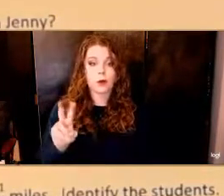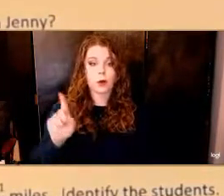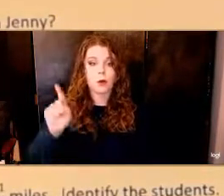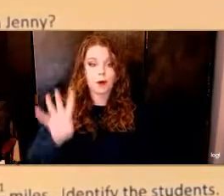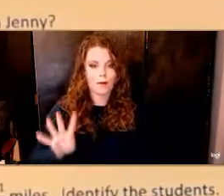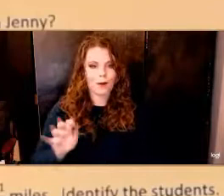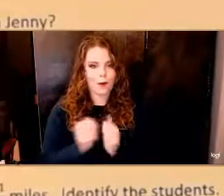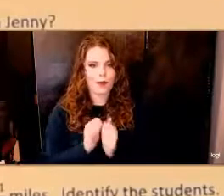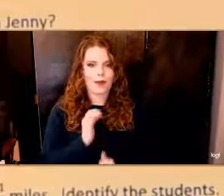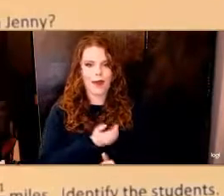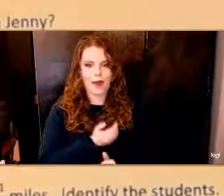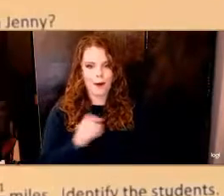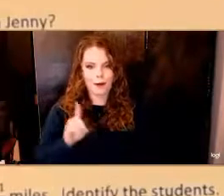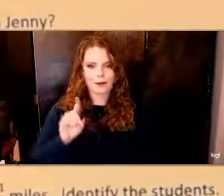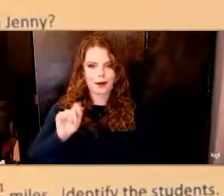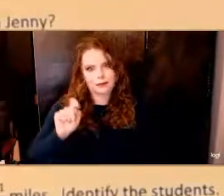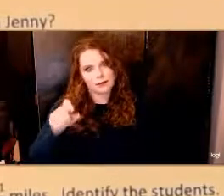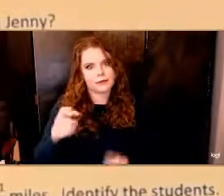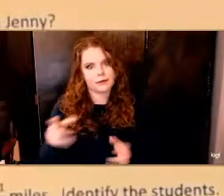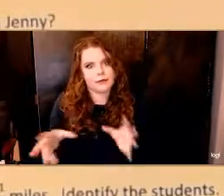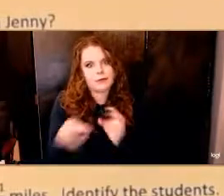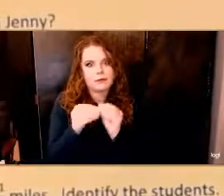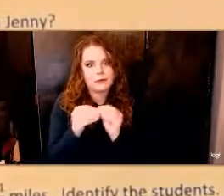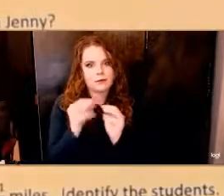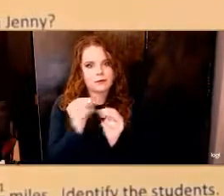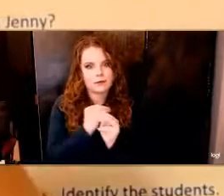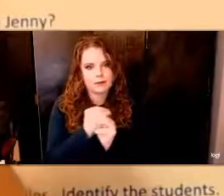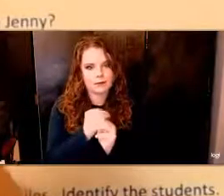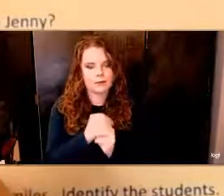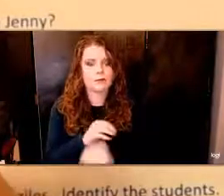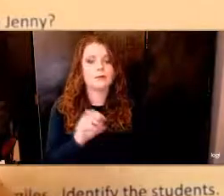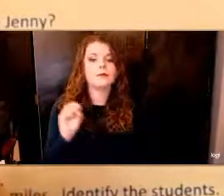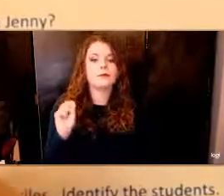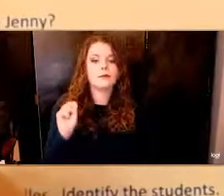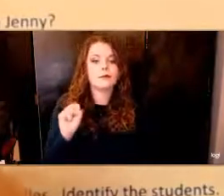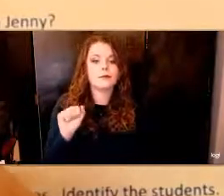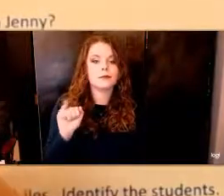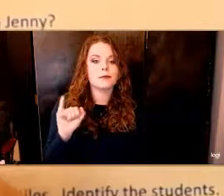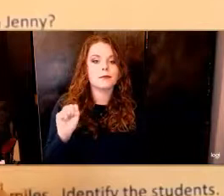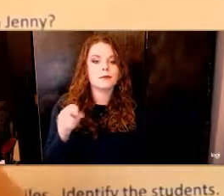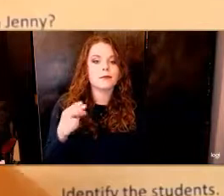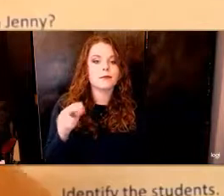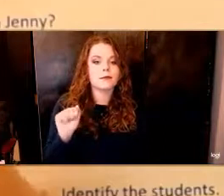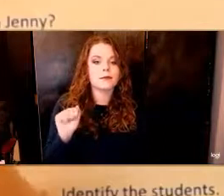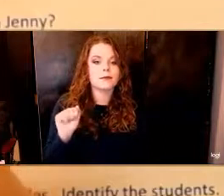of our data, and we had to do some extra math here to know for sure, were Sasha